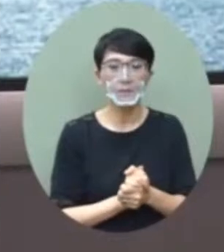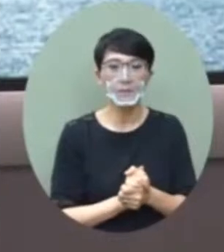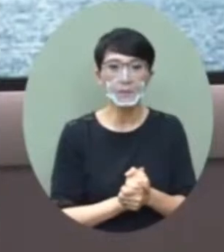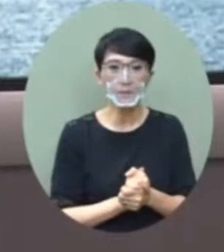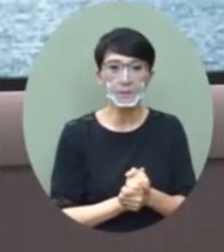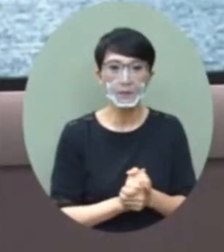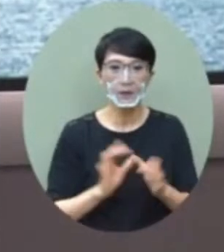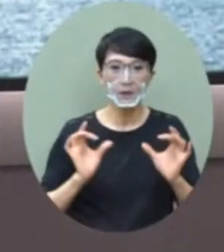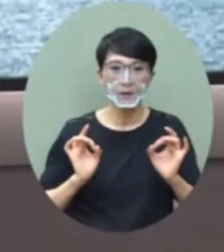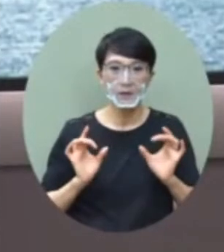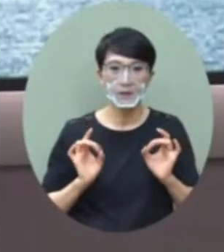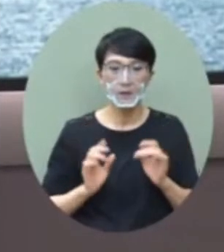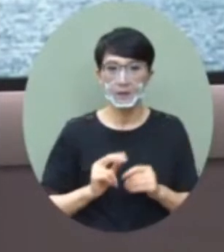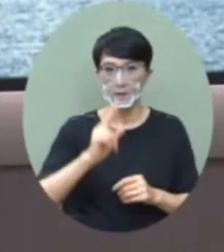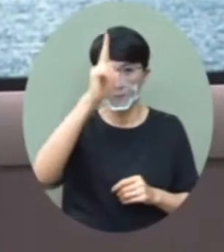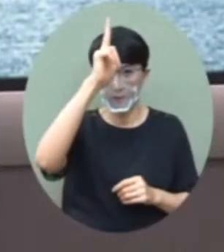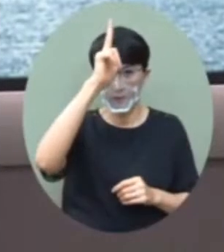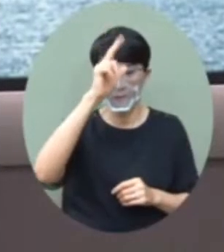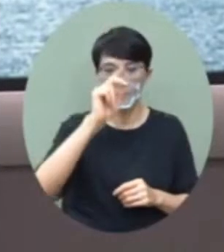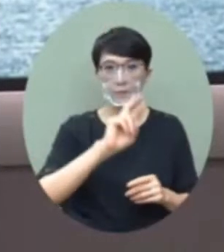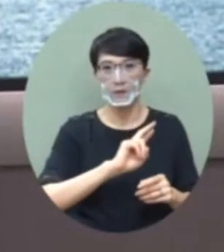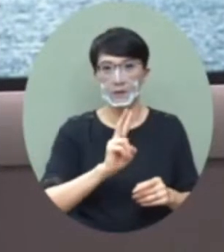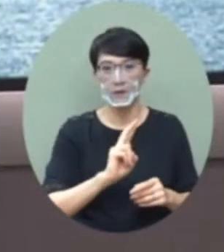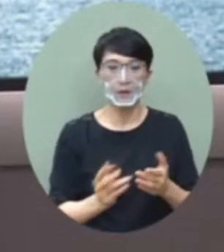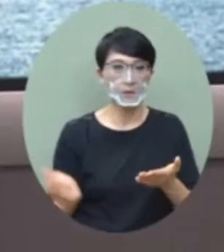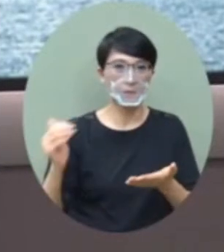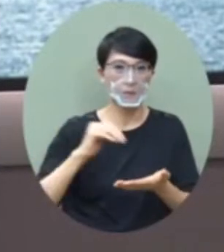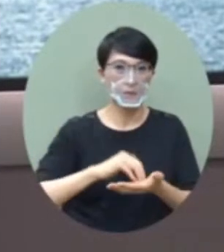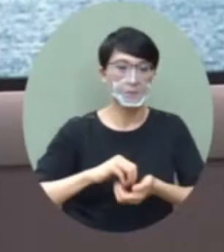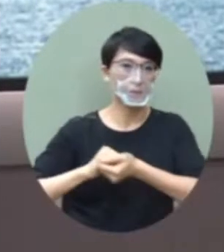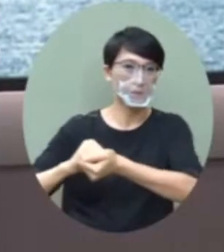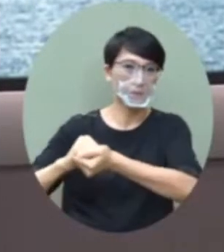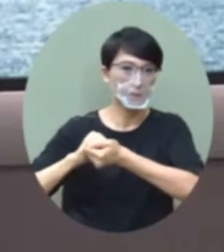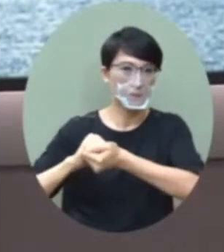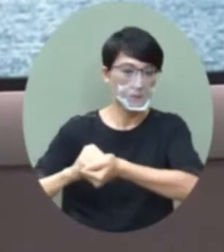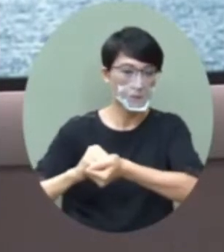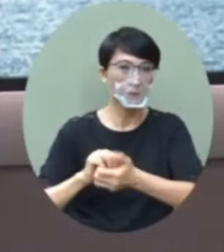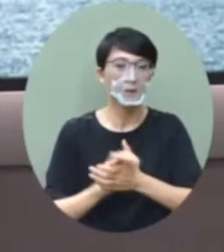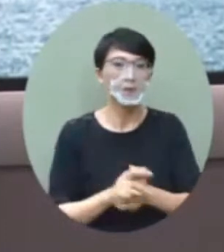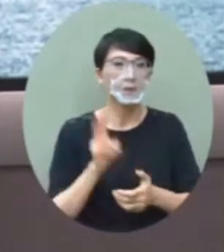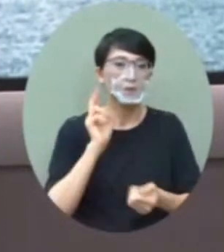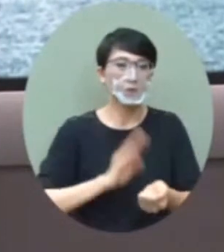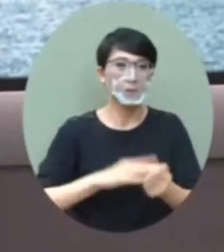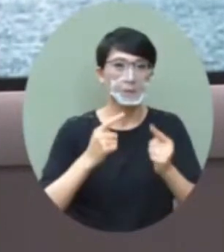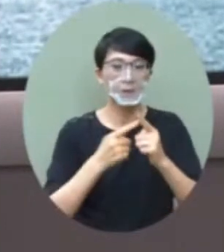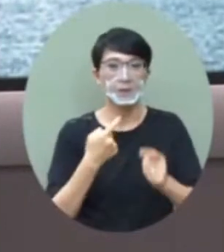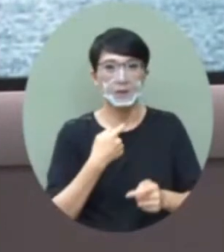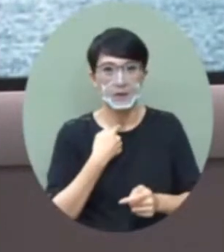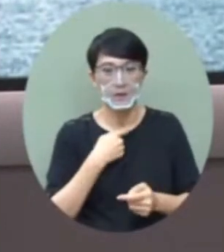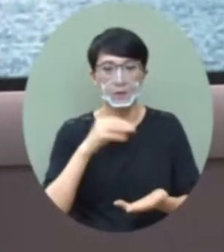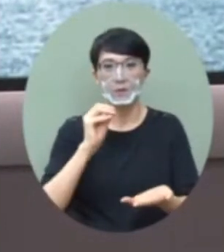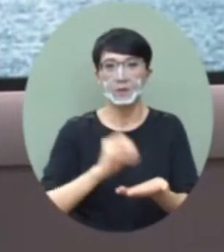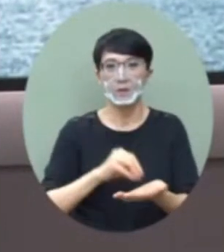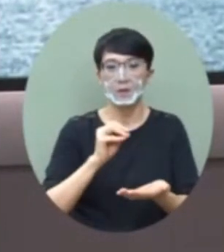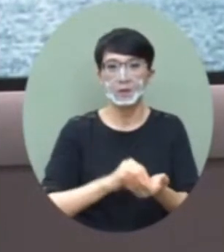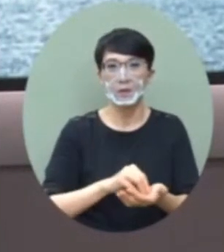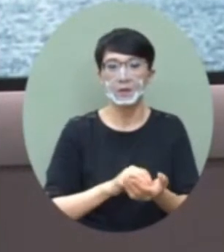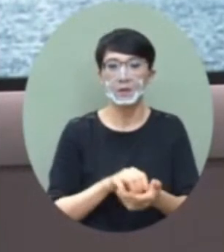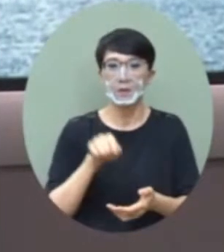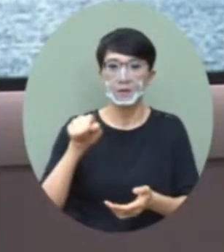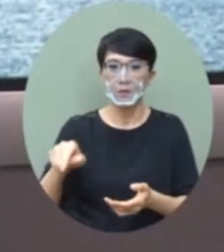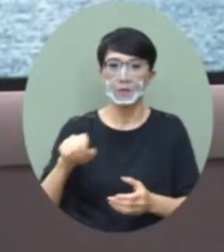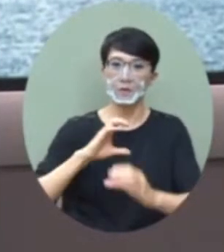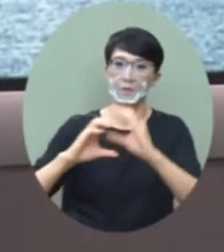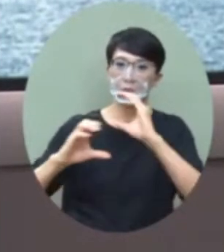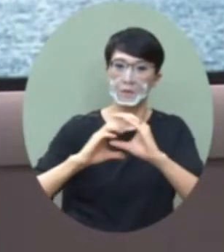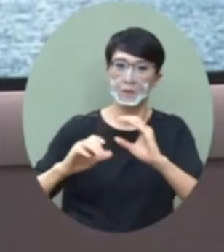patients. 2 more questions. A few questions from the SCMP. So, in terms of the beaches closure, how